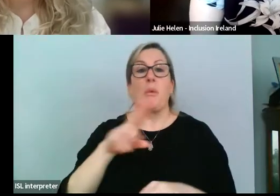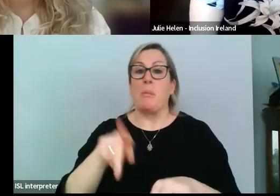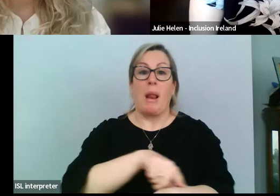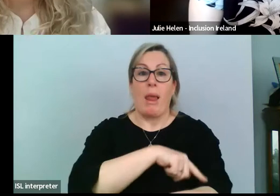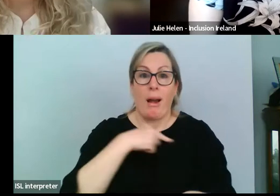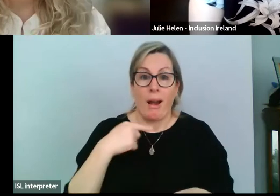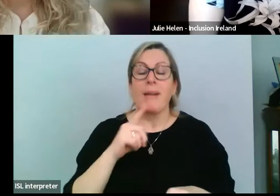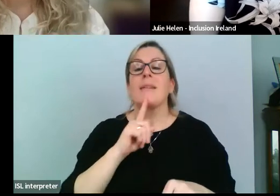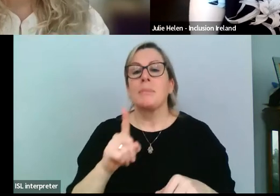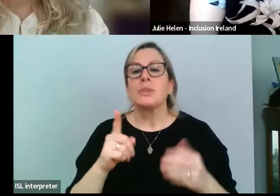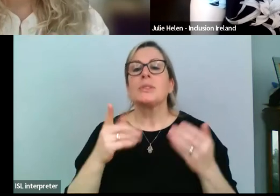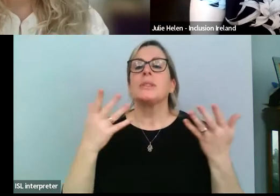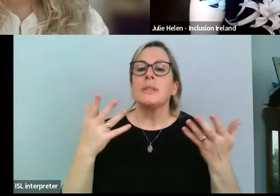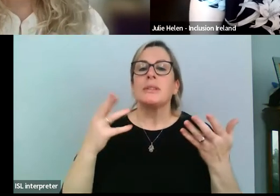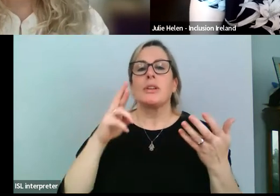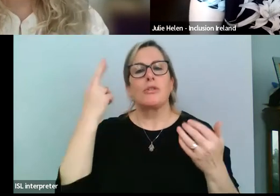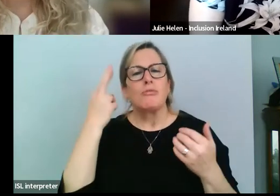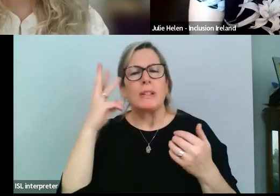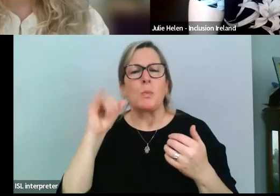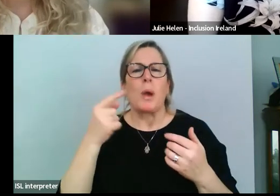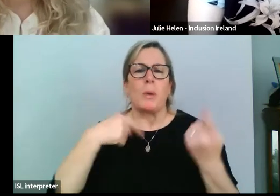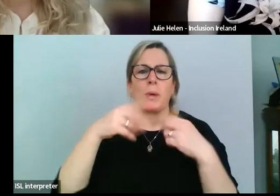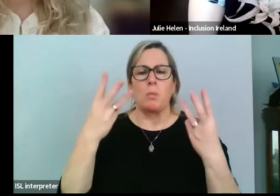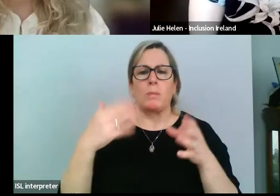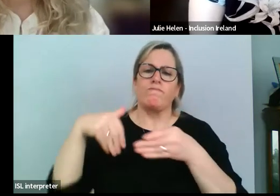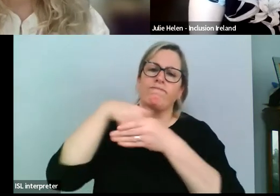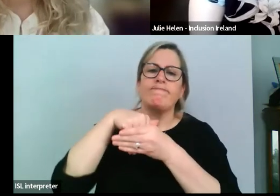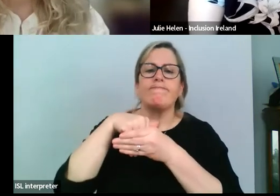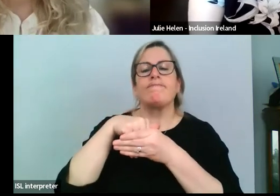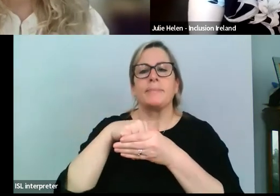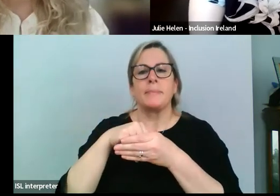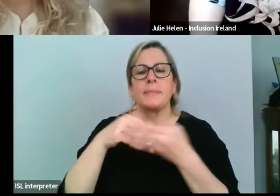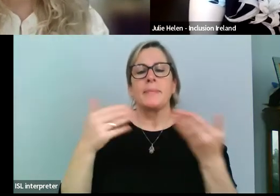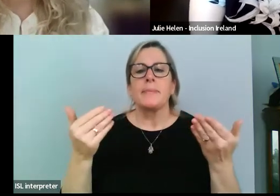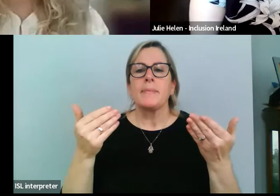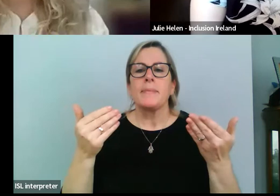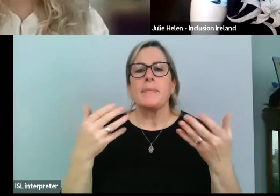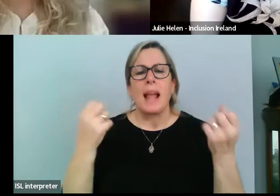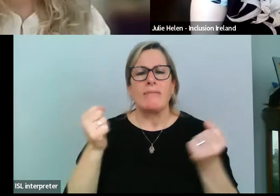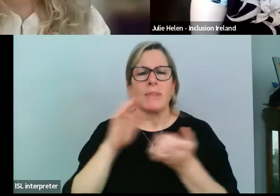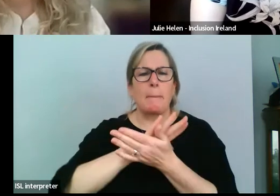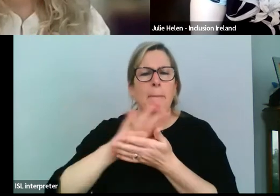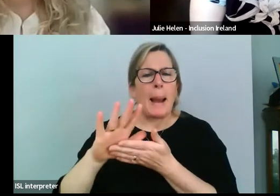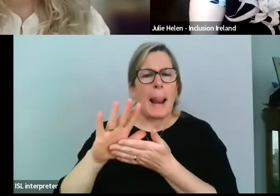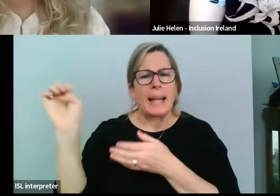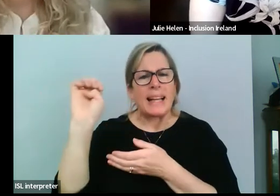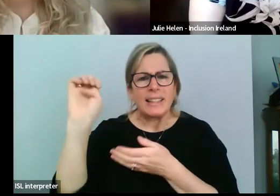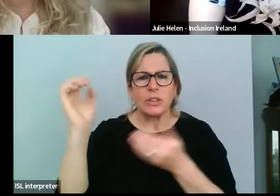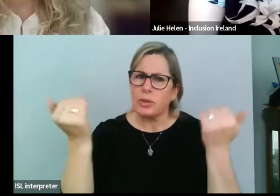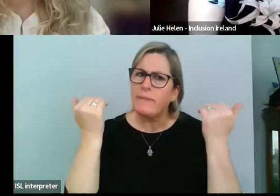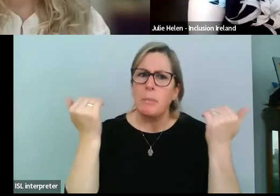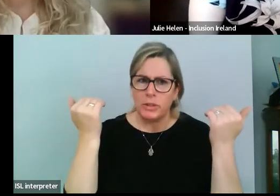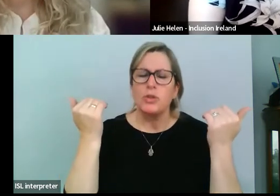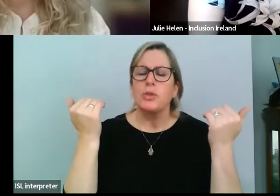all, but I suppose the reason we wanted to contribute was that having plain English information